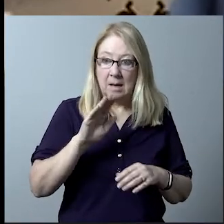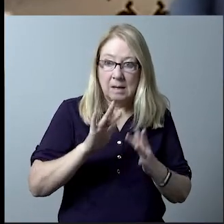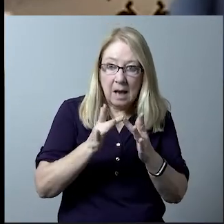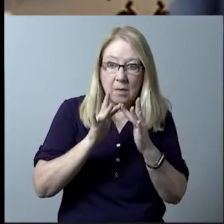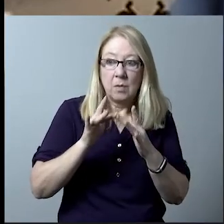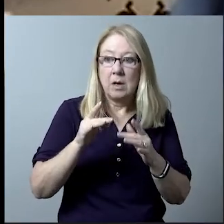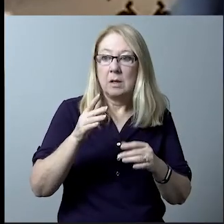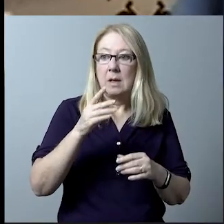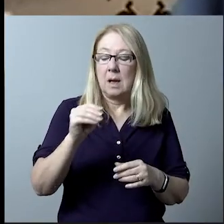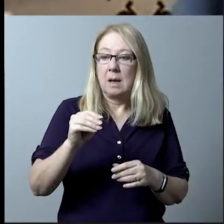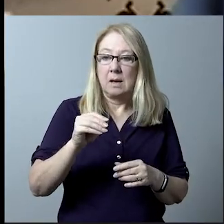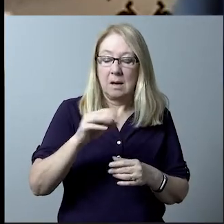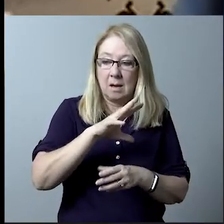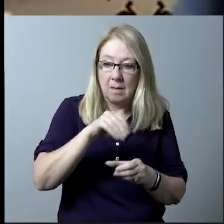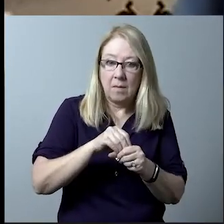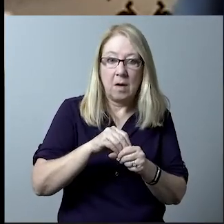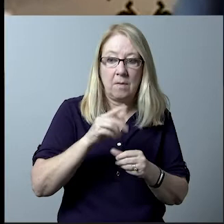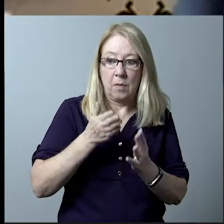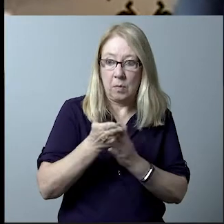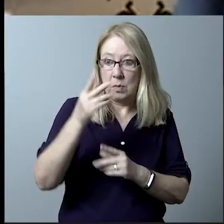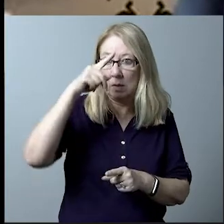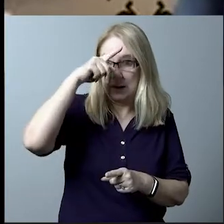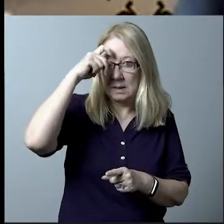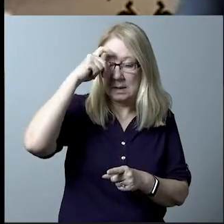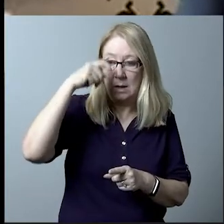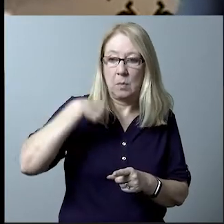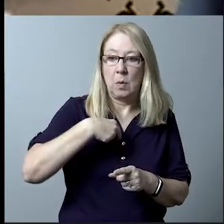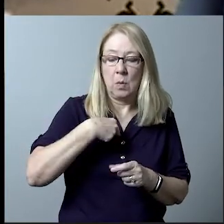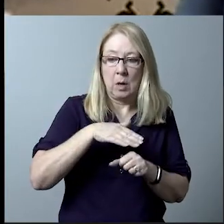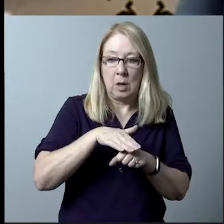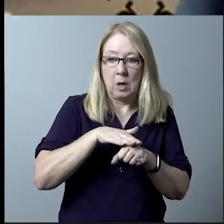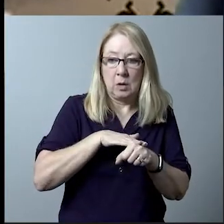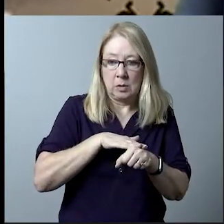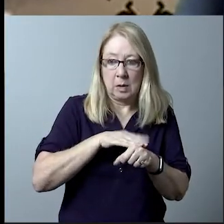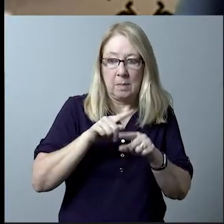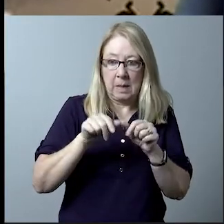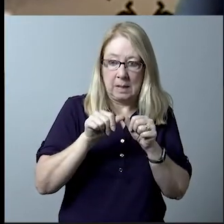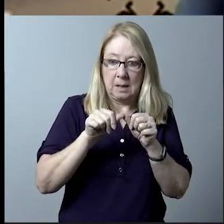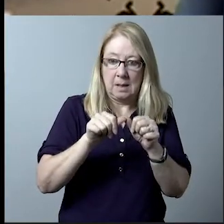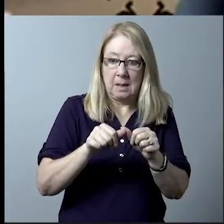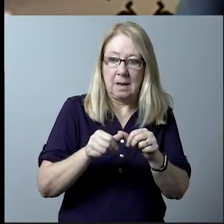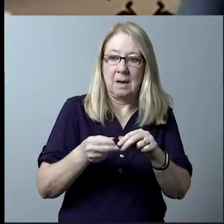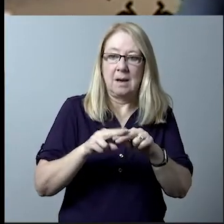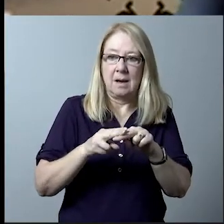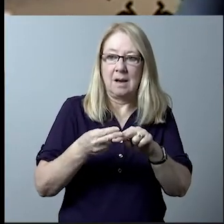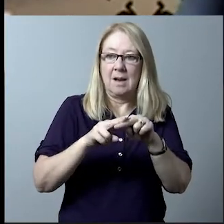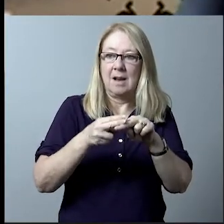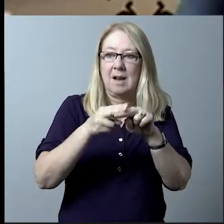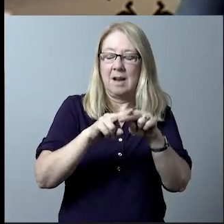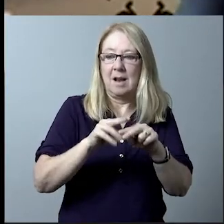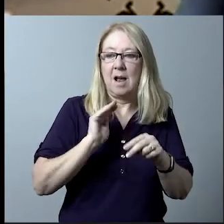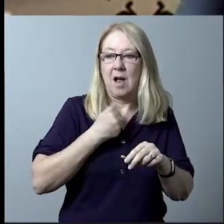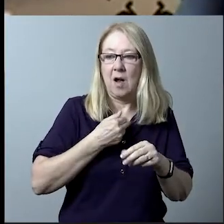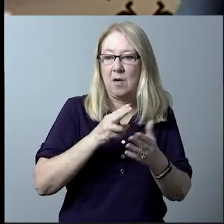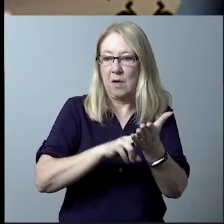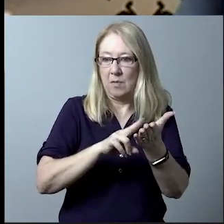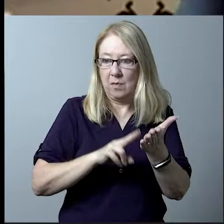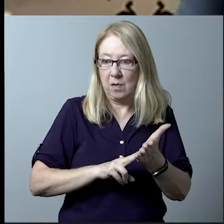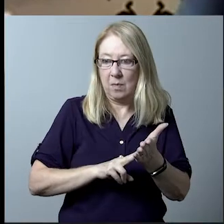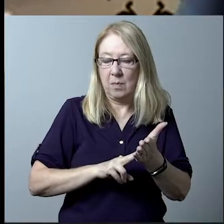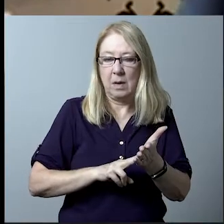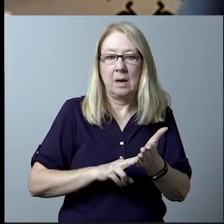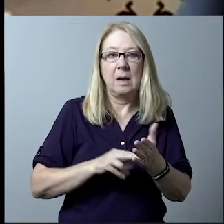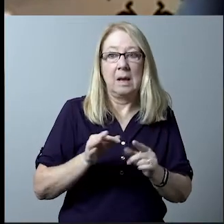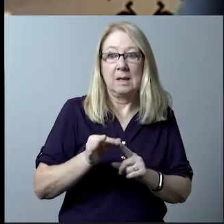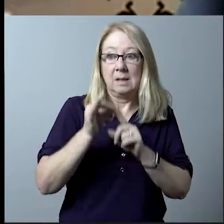tremendous campaign of personal outreach and virtual engagement throughout the summer, we slowly but steadily improved our